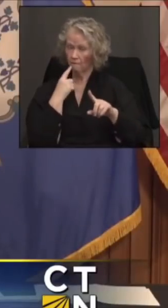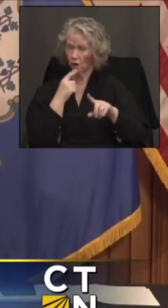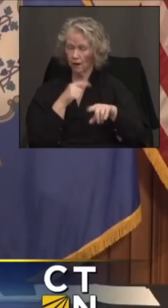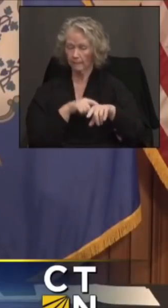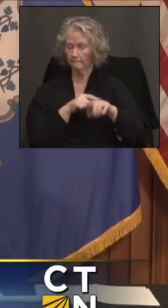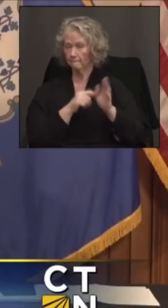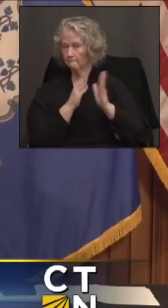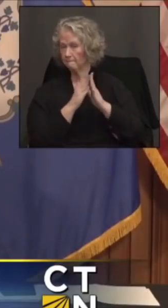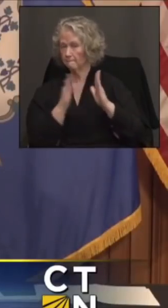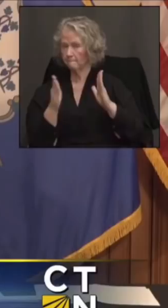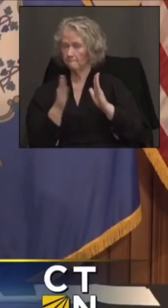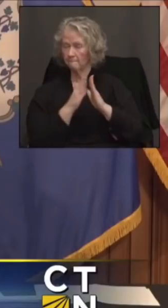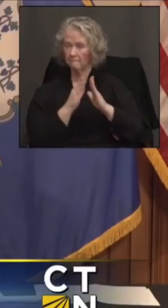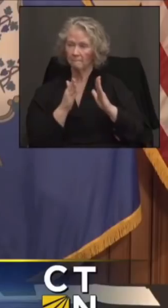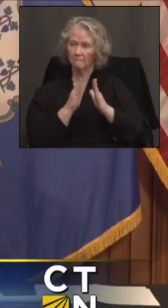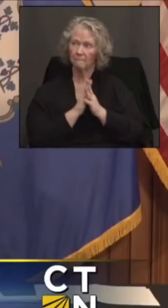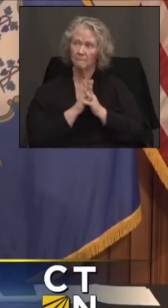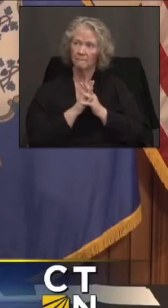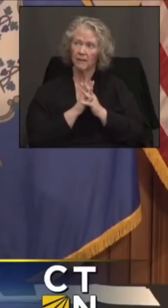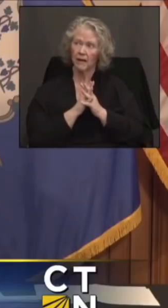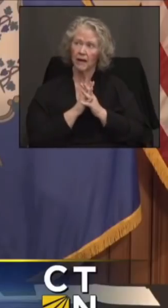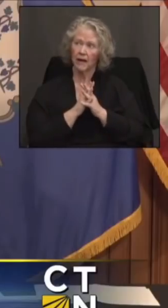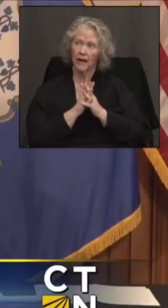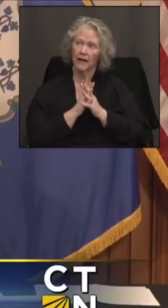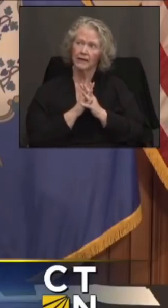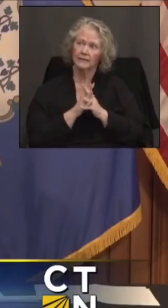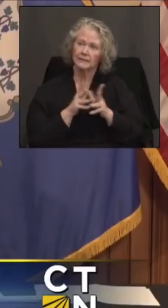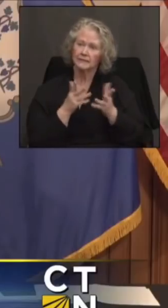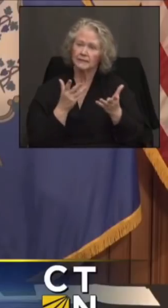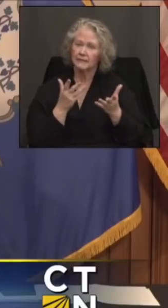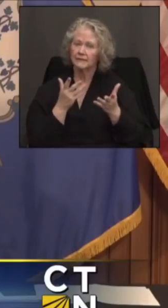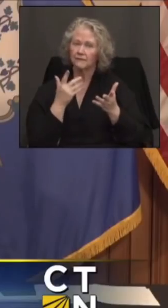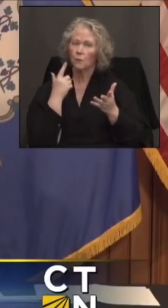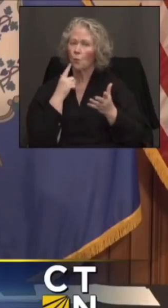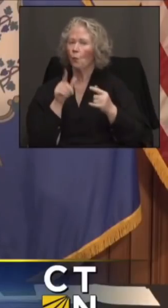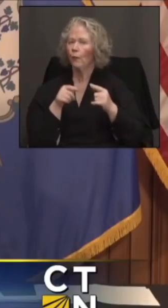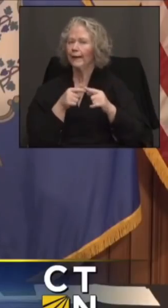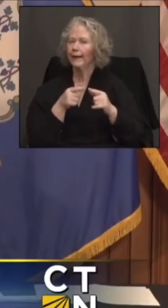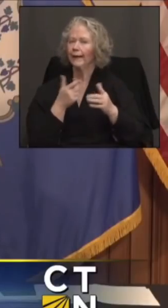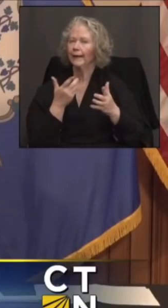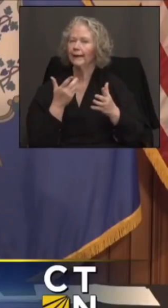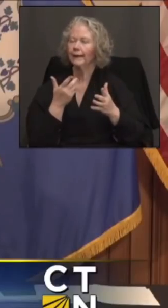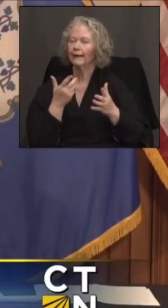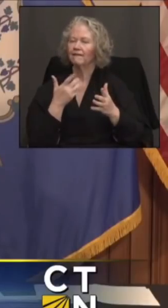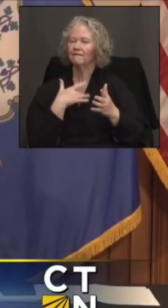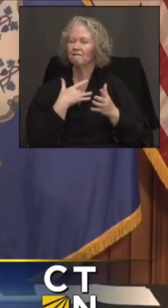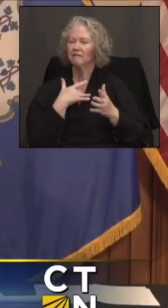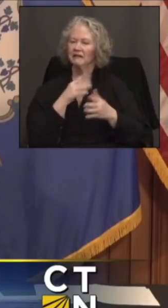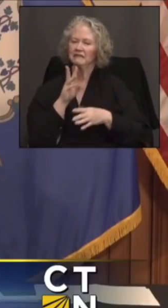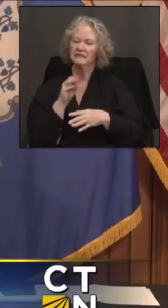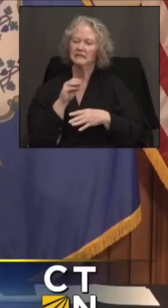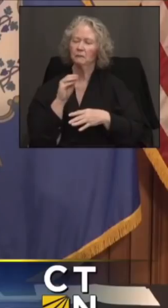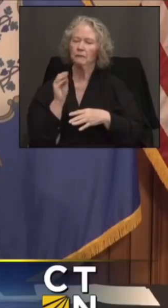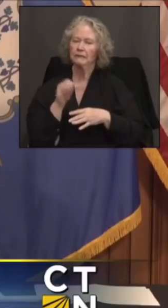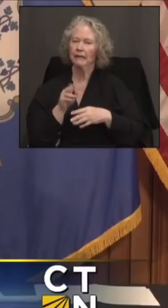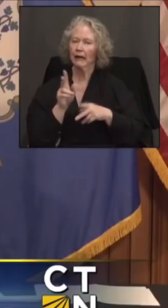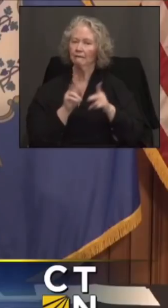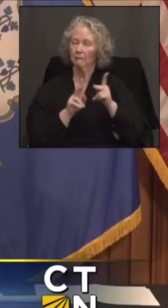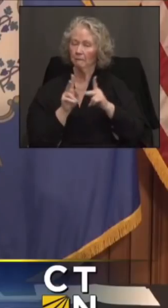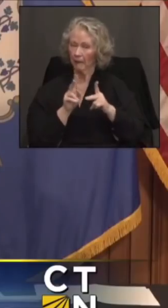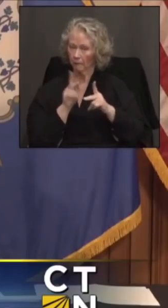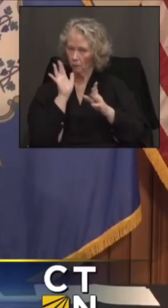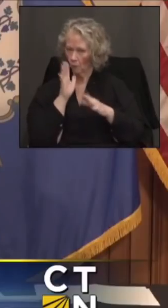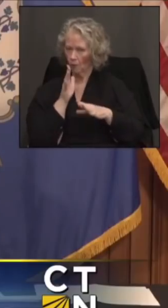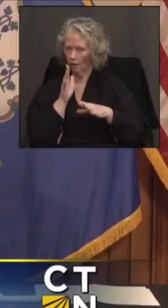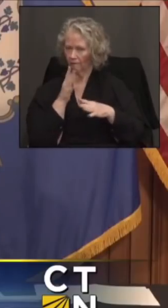see 60% of the population